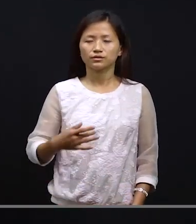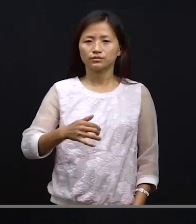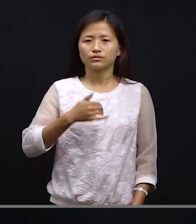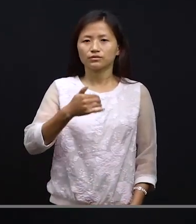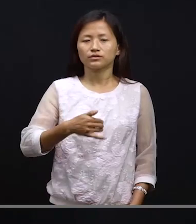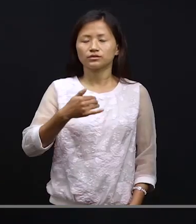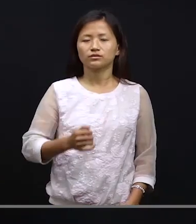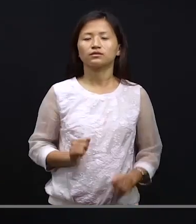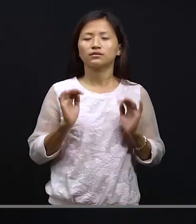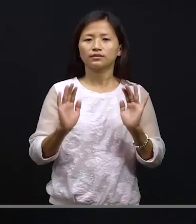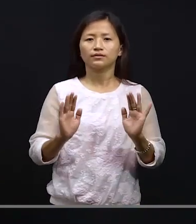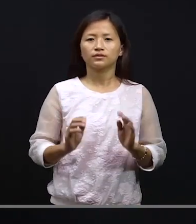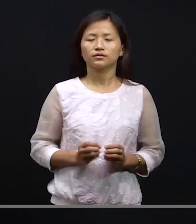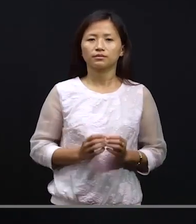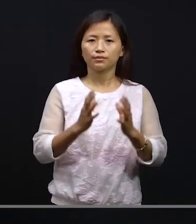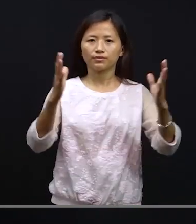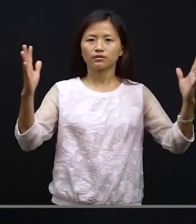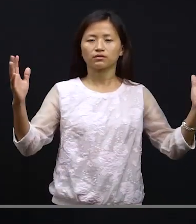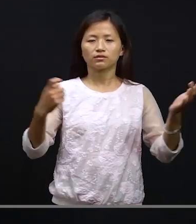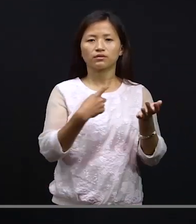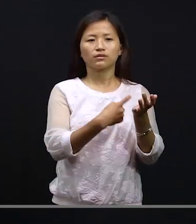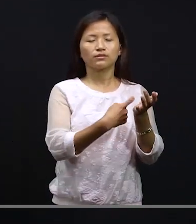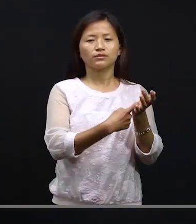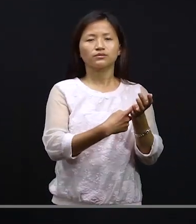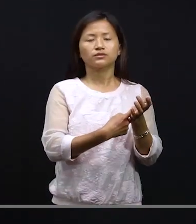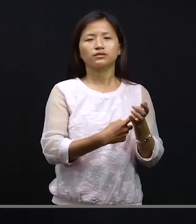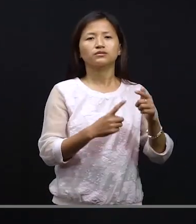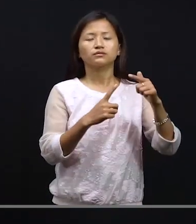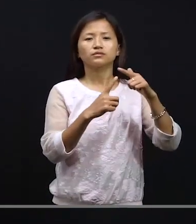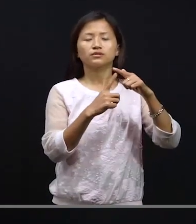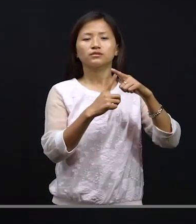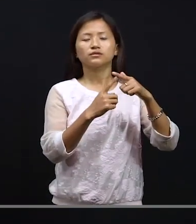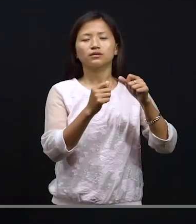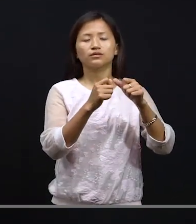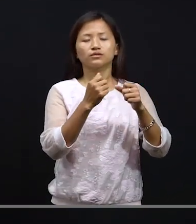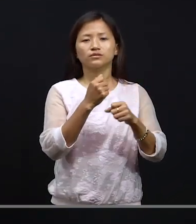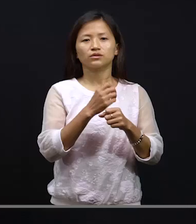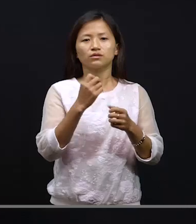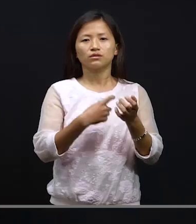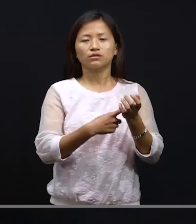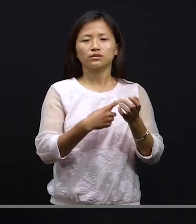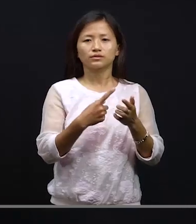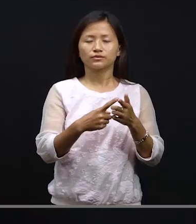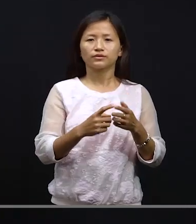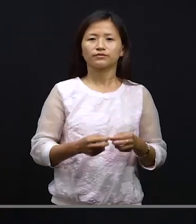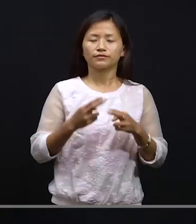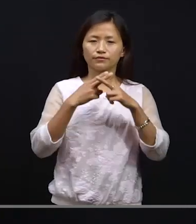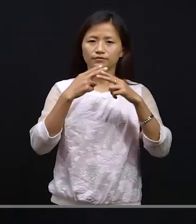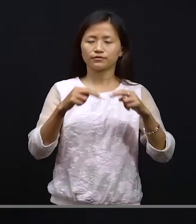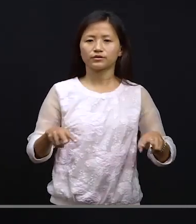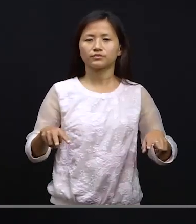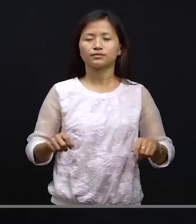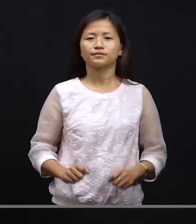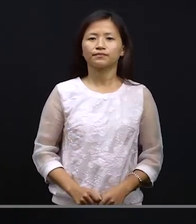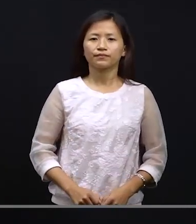have. In many of Rabindranath Tagore, you will find that he expresses about the importance of freedom.